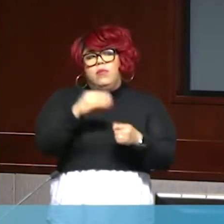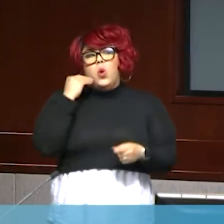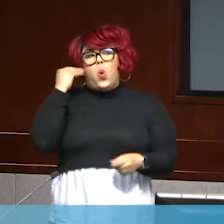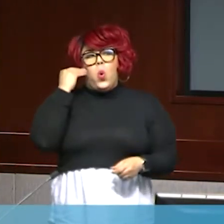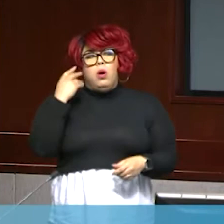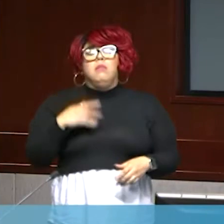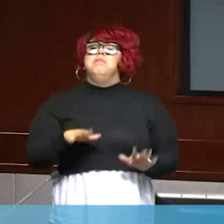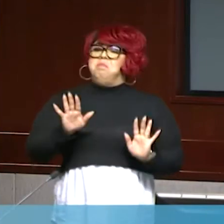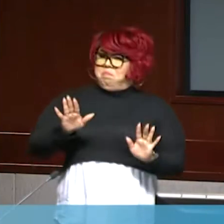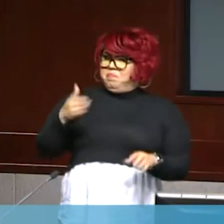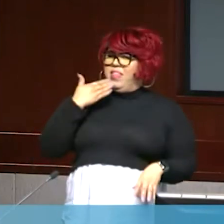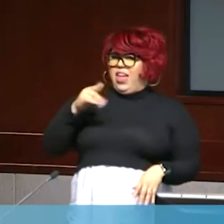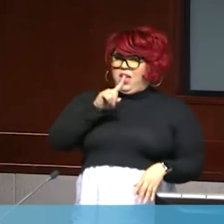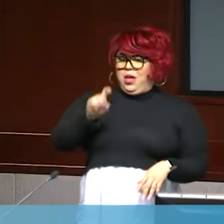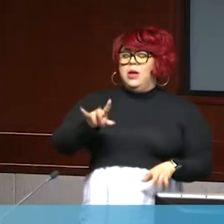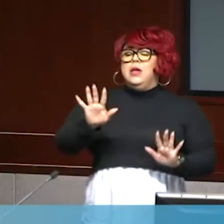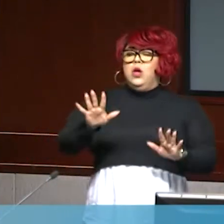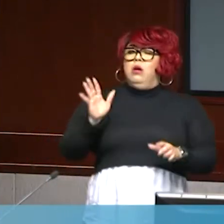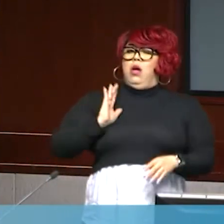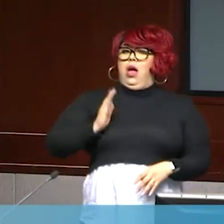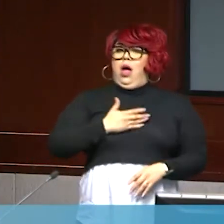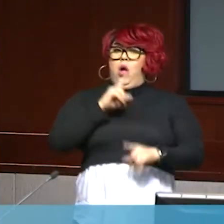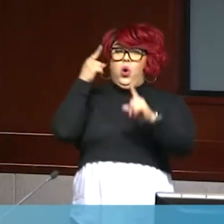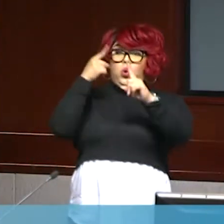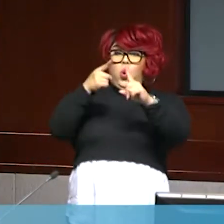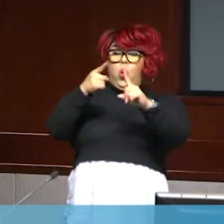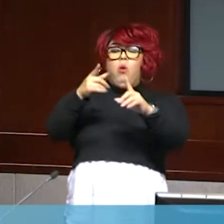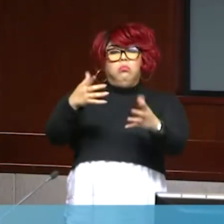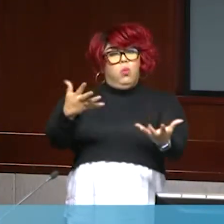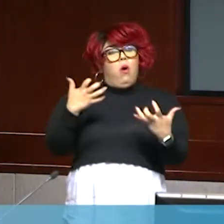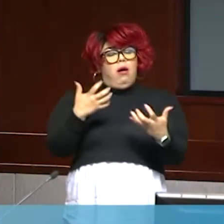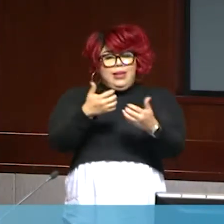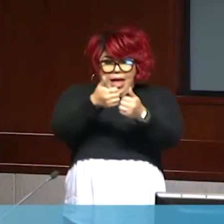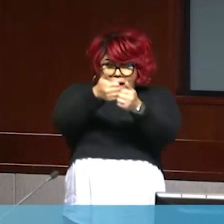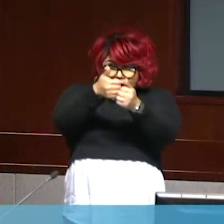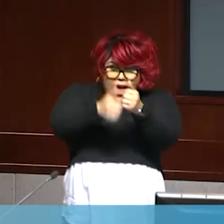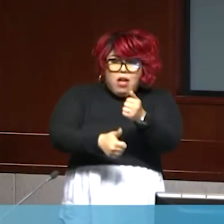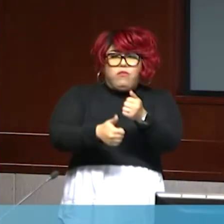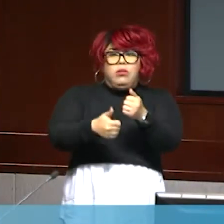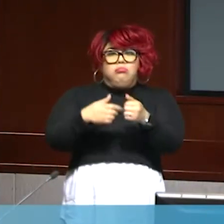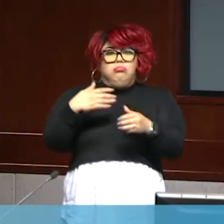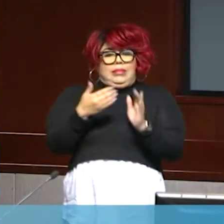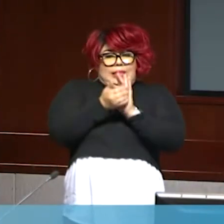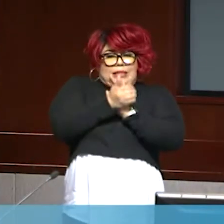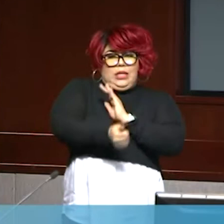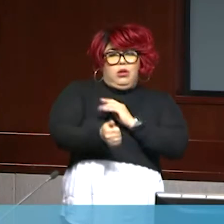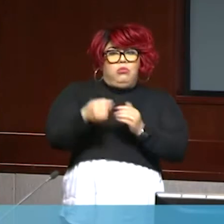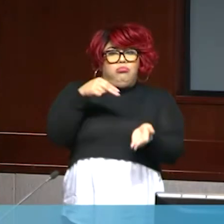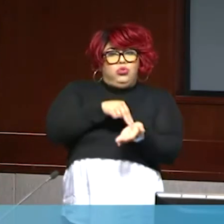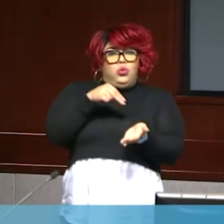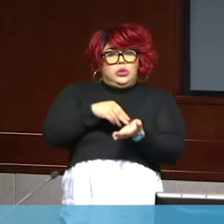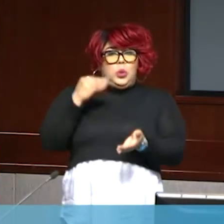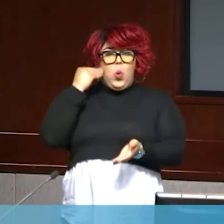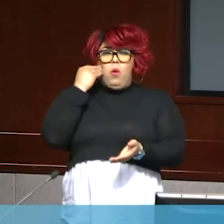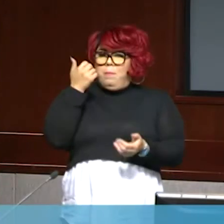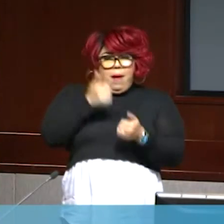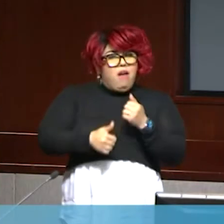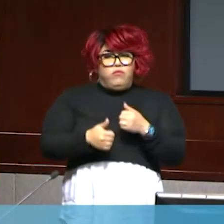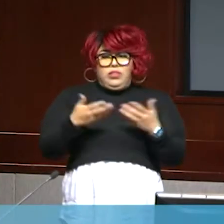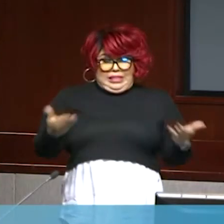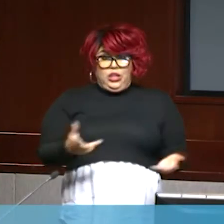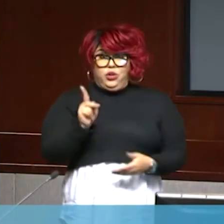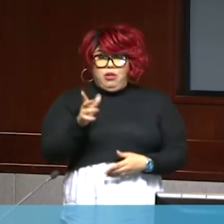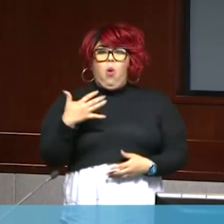Thank you for your question. Our goal is to visit every skilled nursing facility in Kern County and to provide